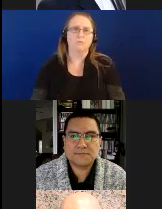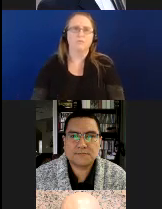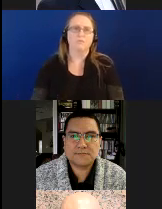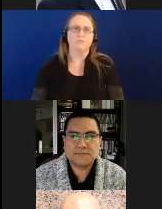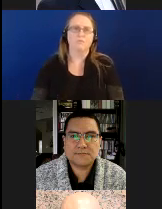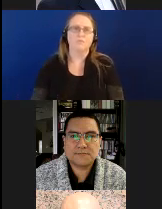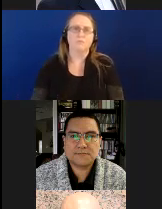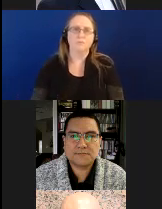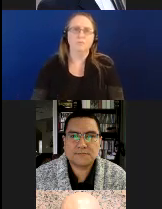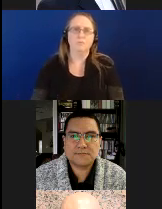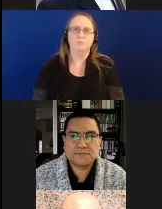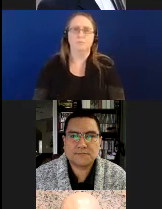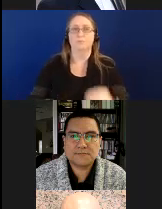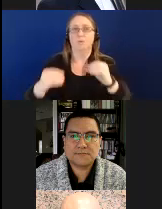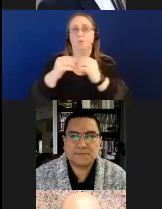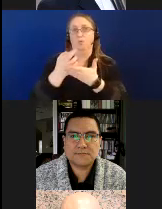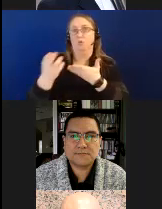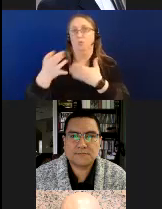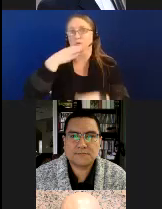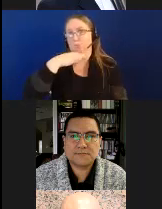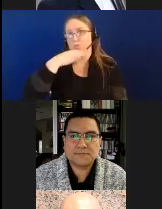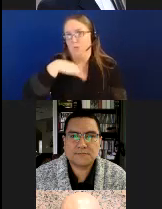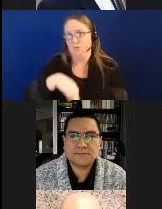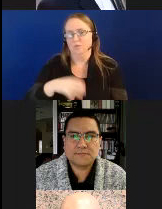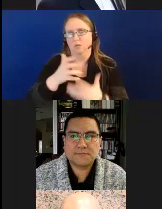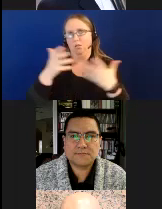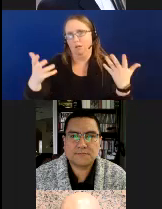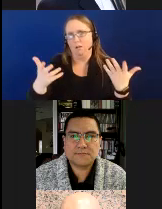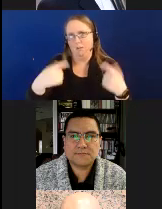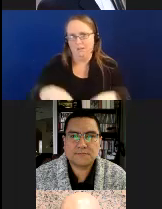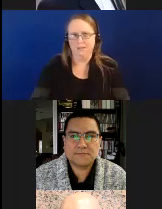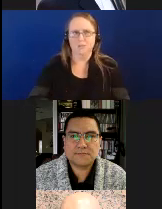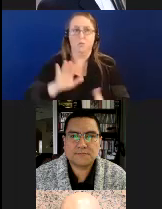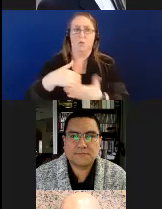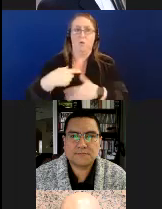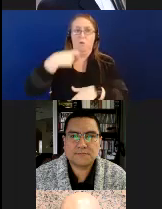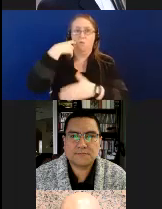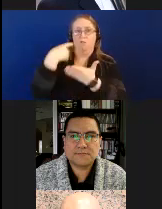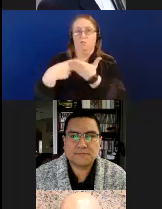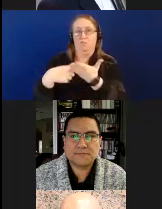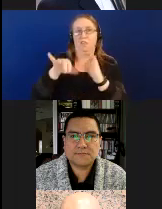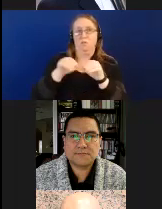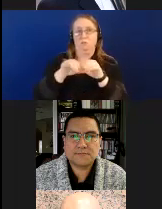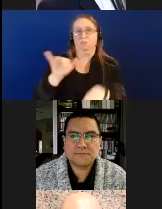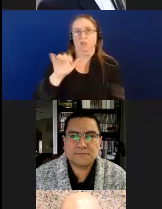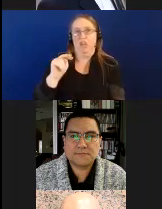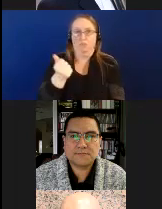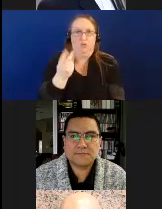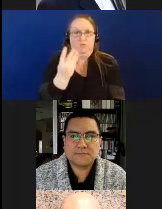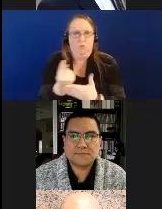that. More resources to come. There's a lot of stuff coming. So all this that we just talked through came out in January a couple of weeks